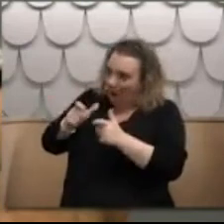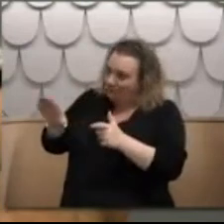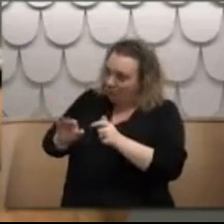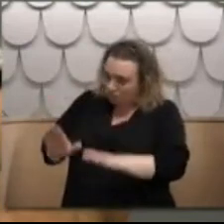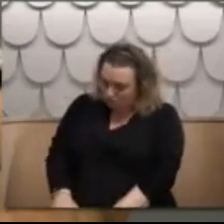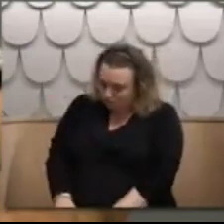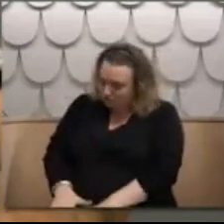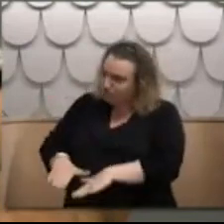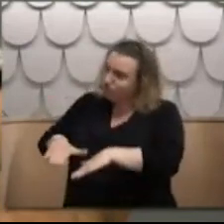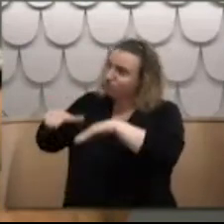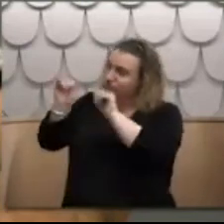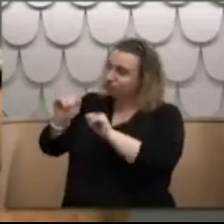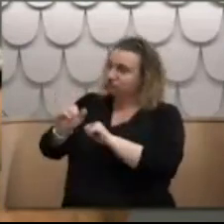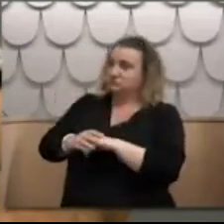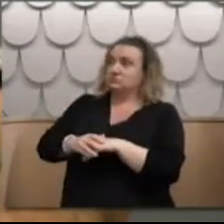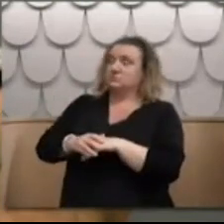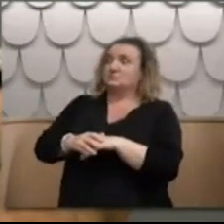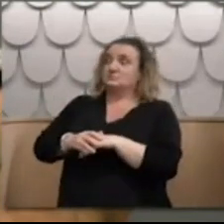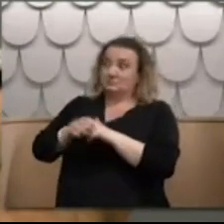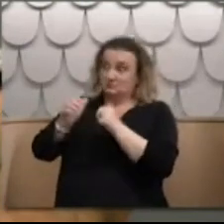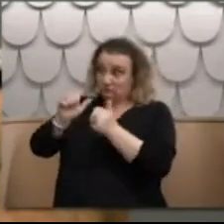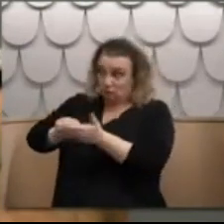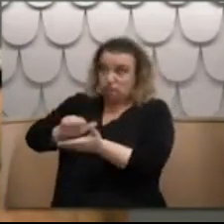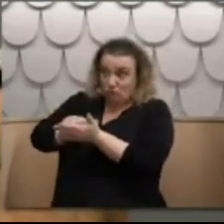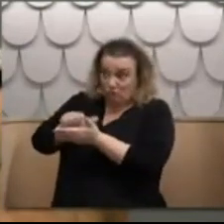from the beginning, like they should be, Ne.